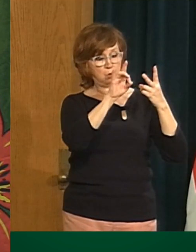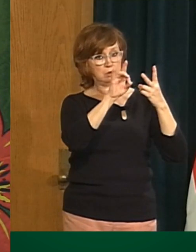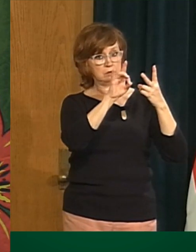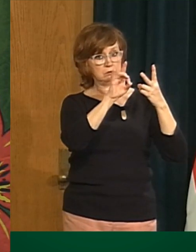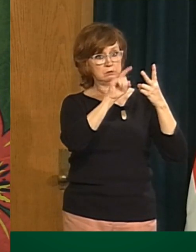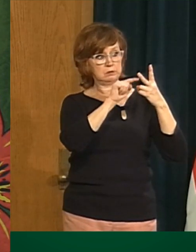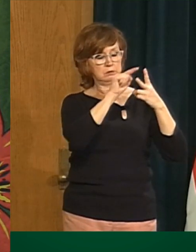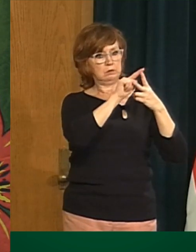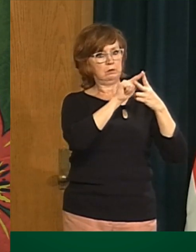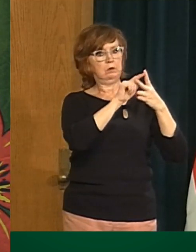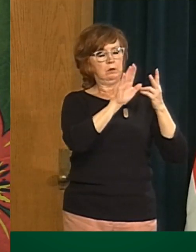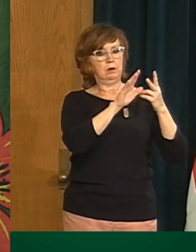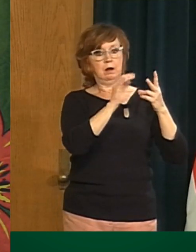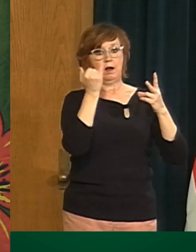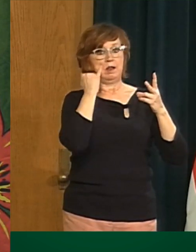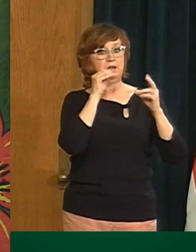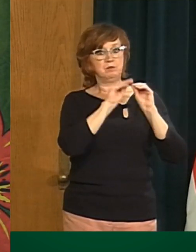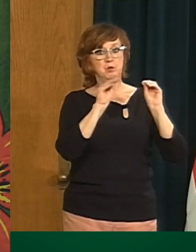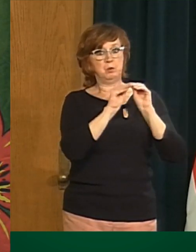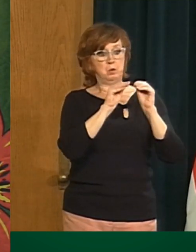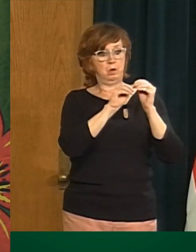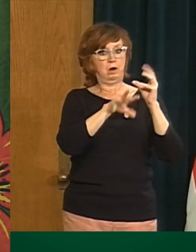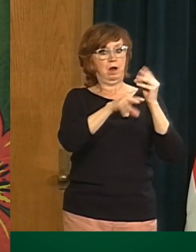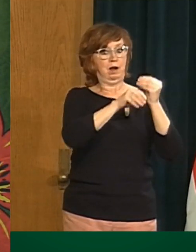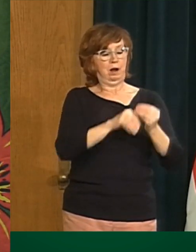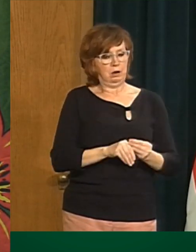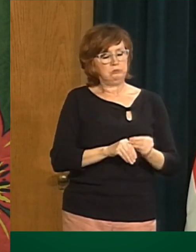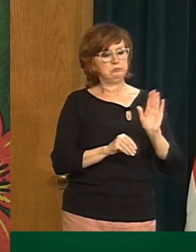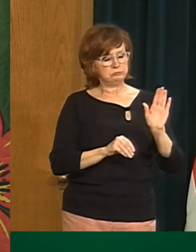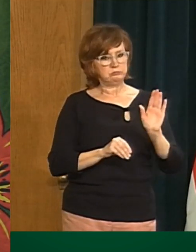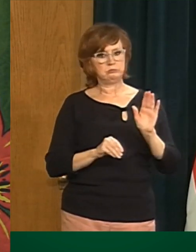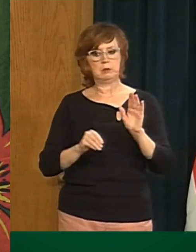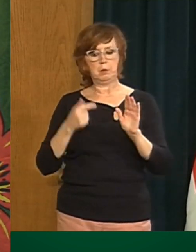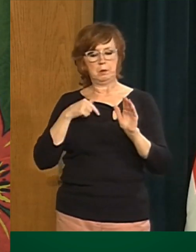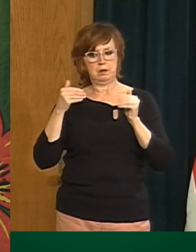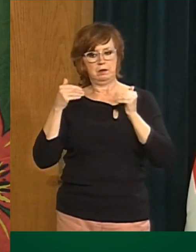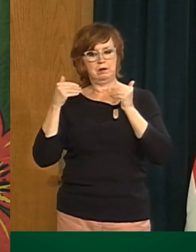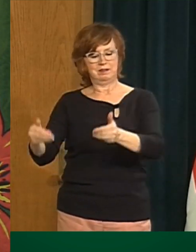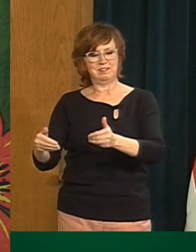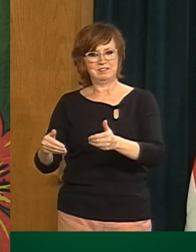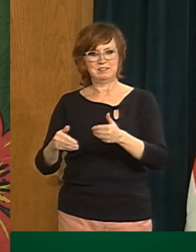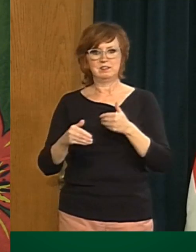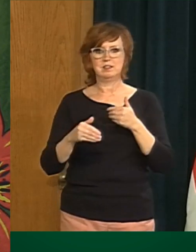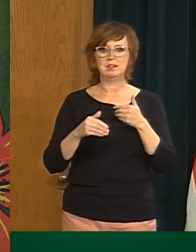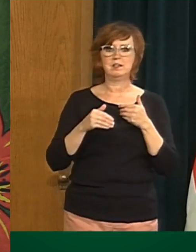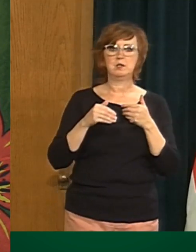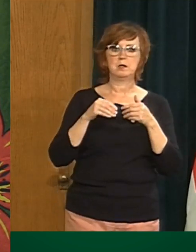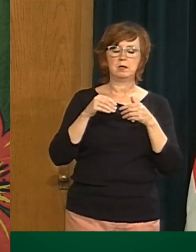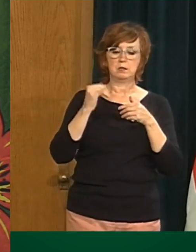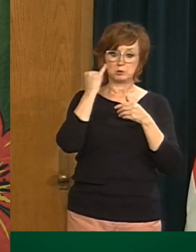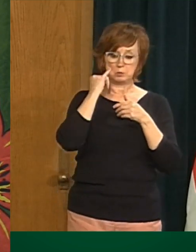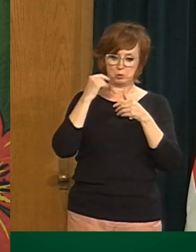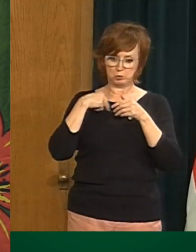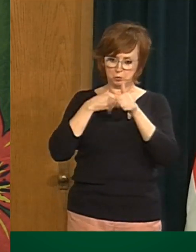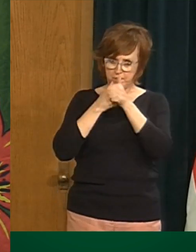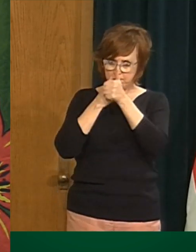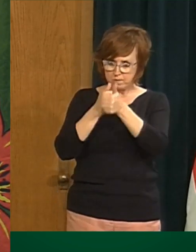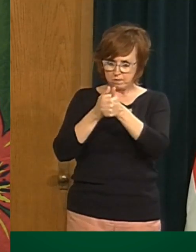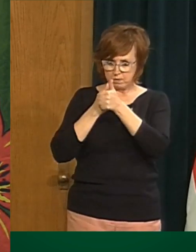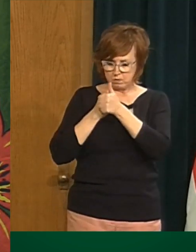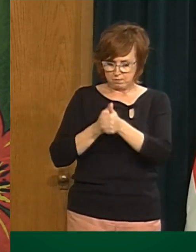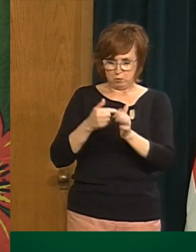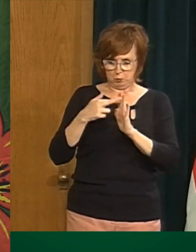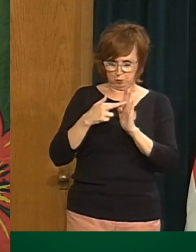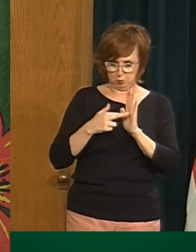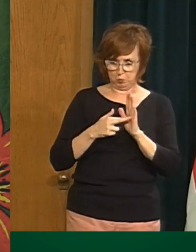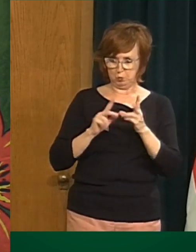that if the people in this province continue with the rigorous self-discipline and physical distancing that they